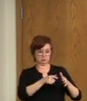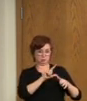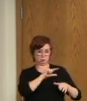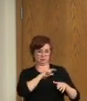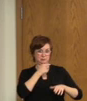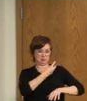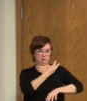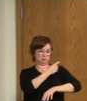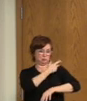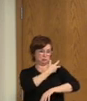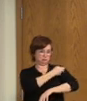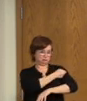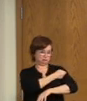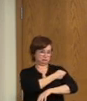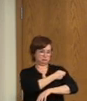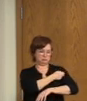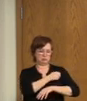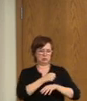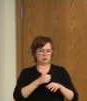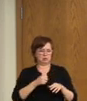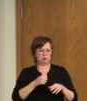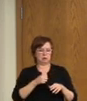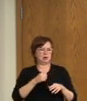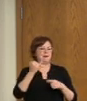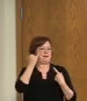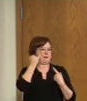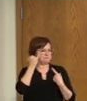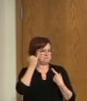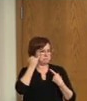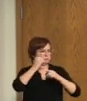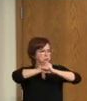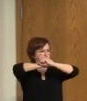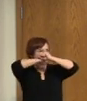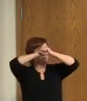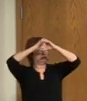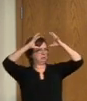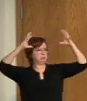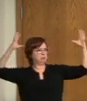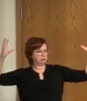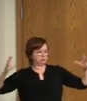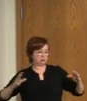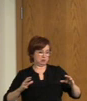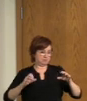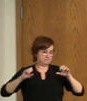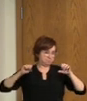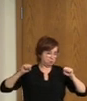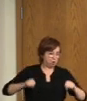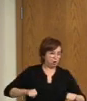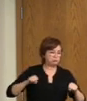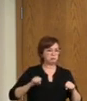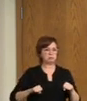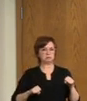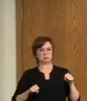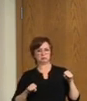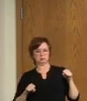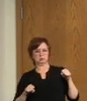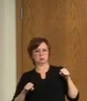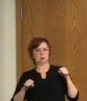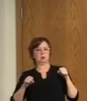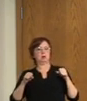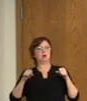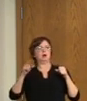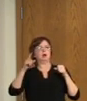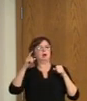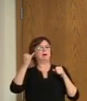even if we're talking like hypothetically, maybe not in phase 1, but can you elaborate a little bit more on sort of at what point